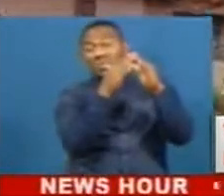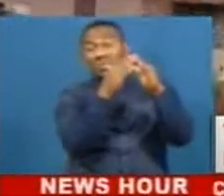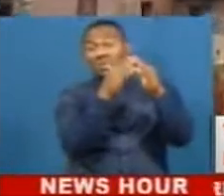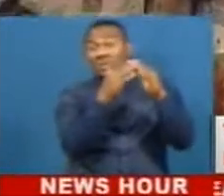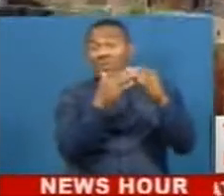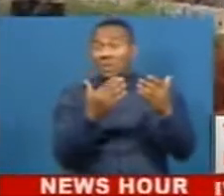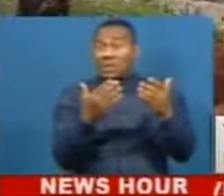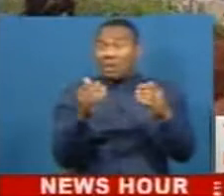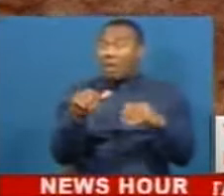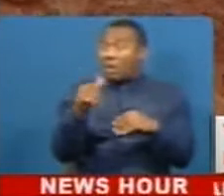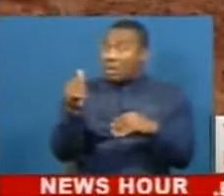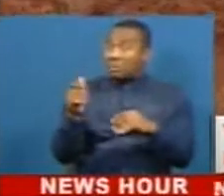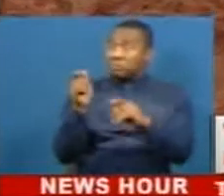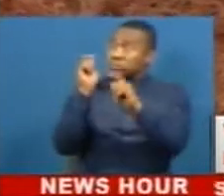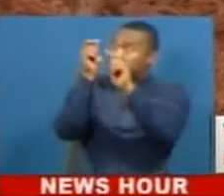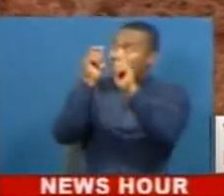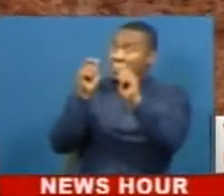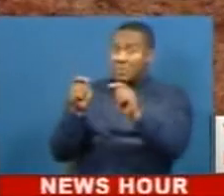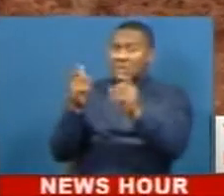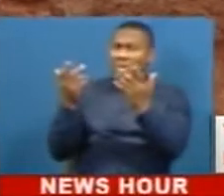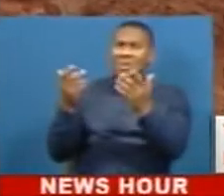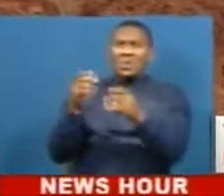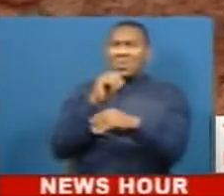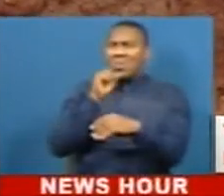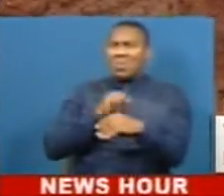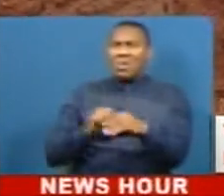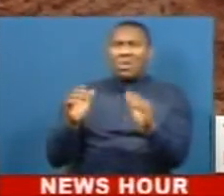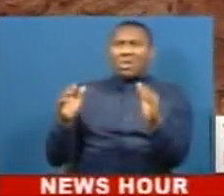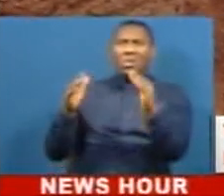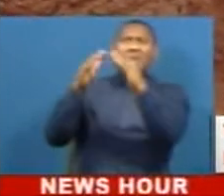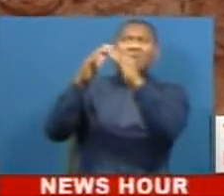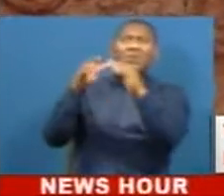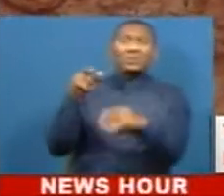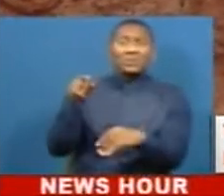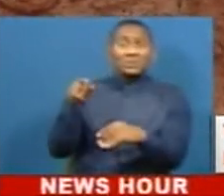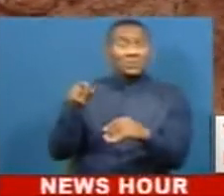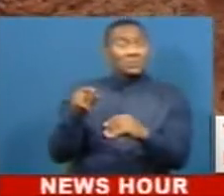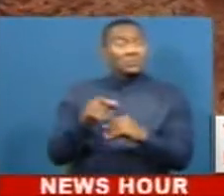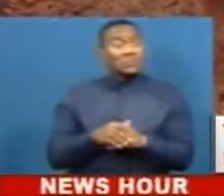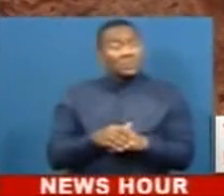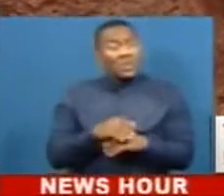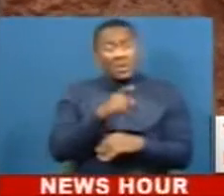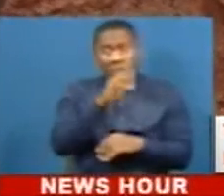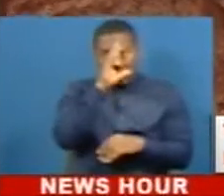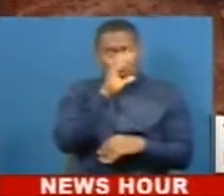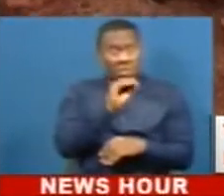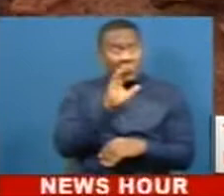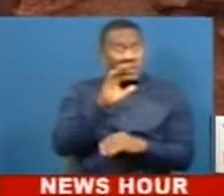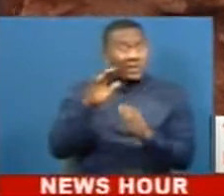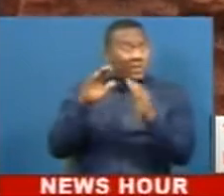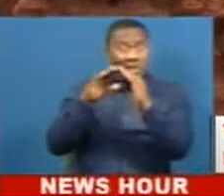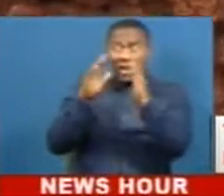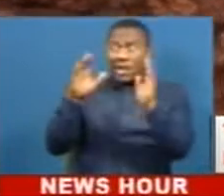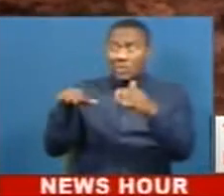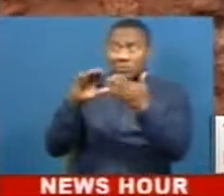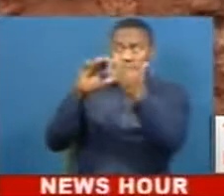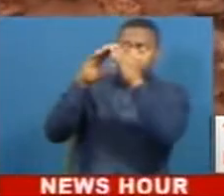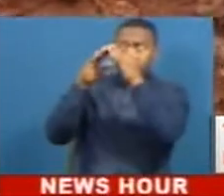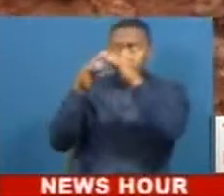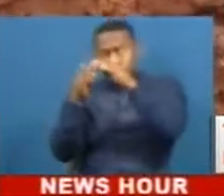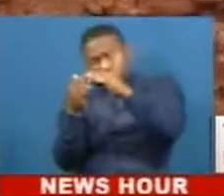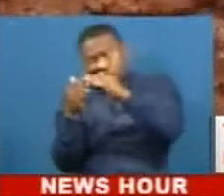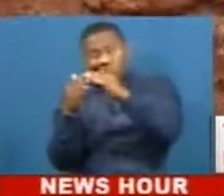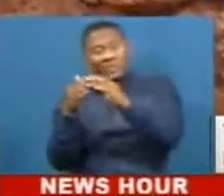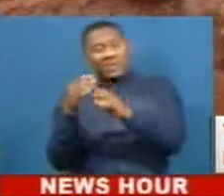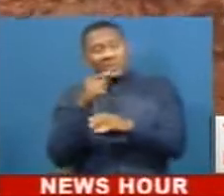others reconstructing destroyed properties. One of the landlords, whose house is virtually hanging, Opinion